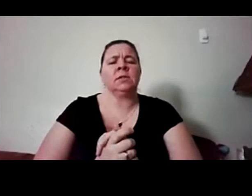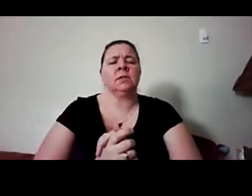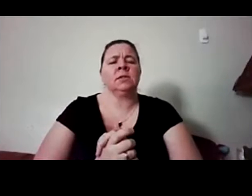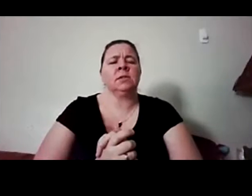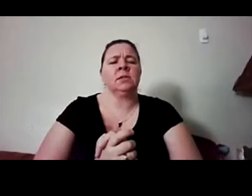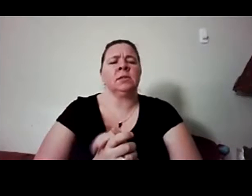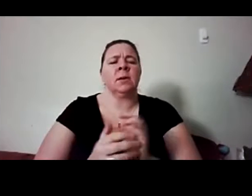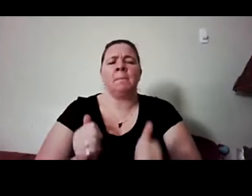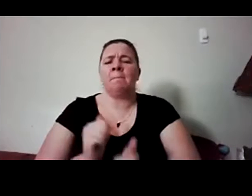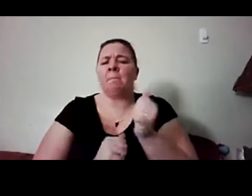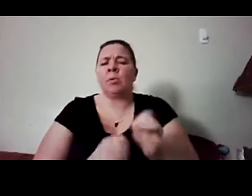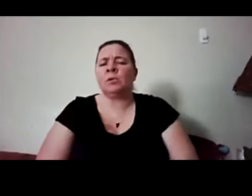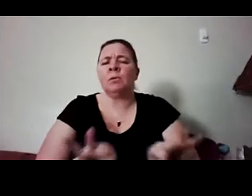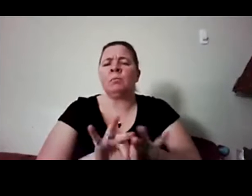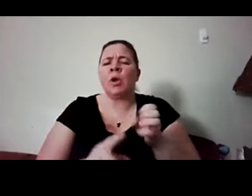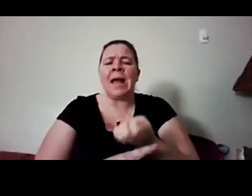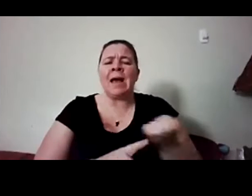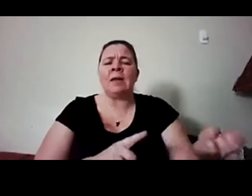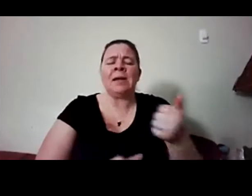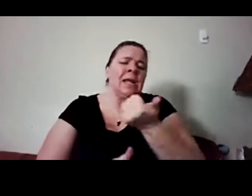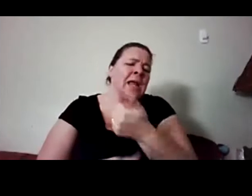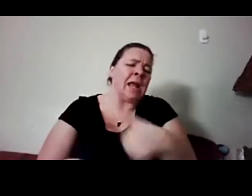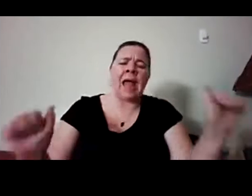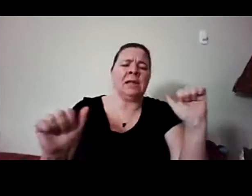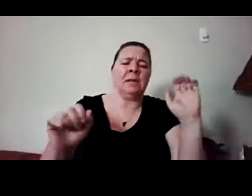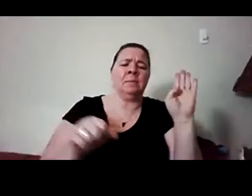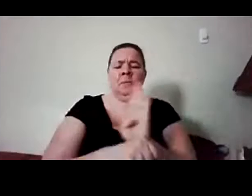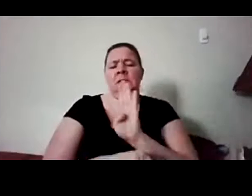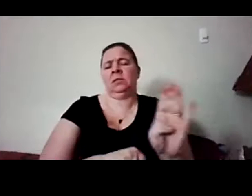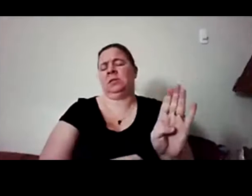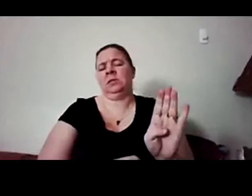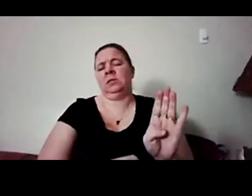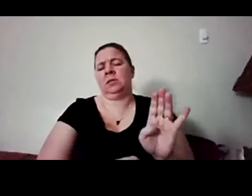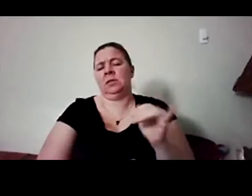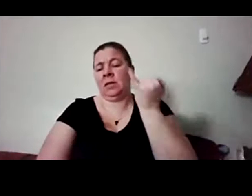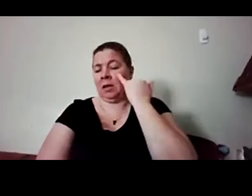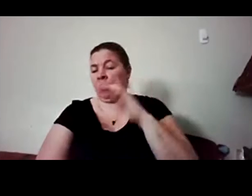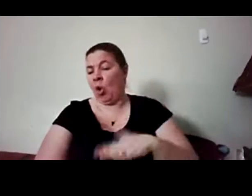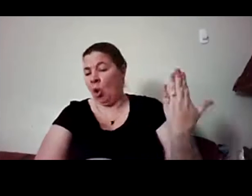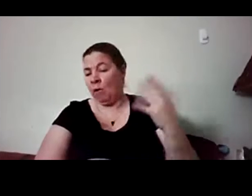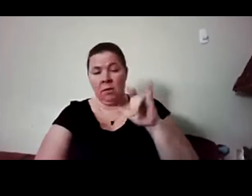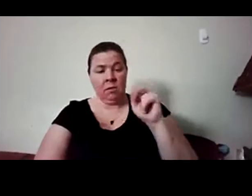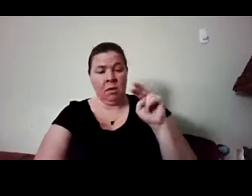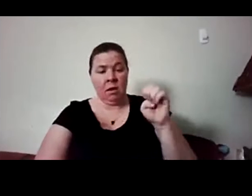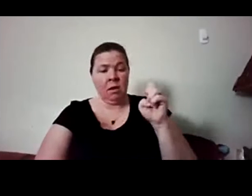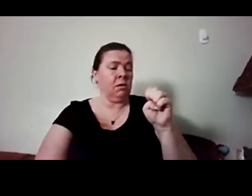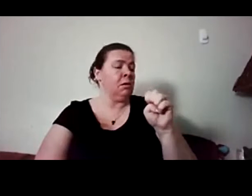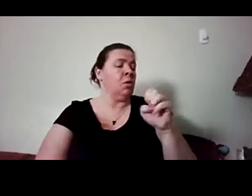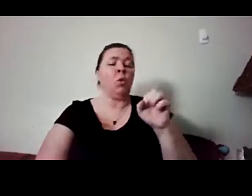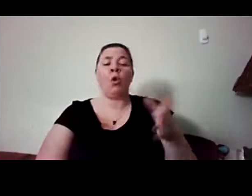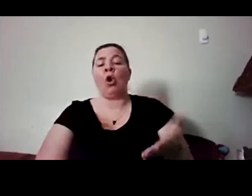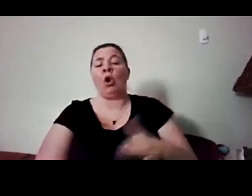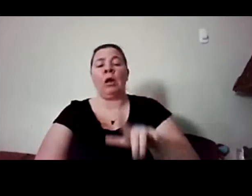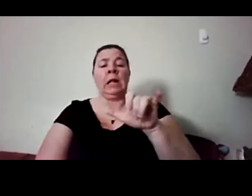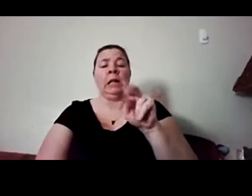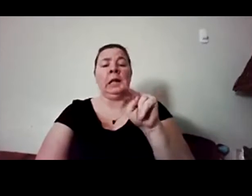the most important element in any business. It doesn't matter whether this business is offline or online. Okay, so